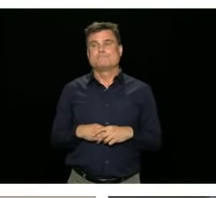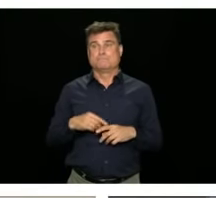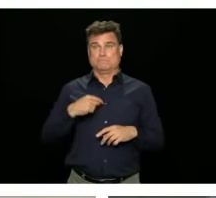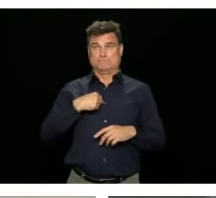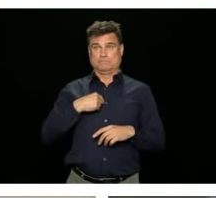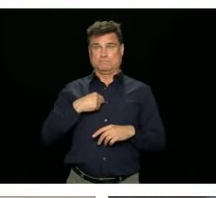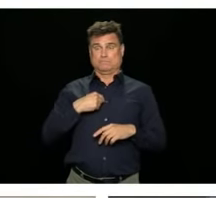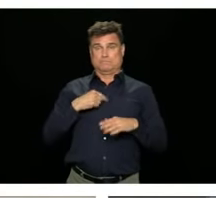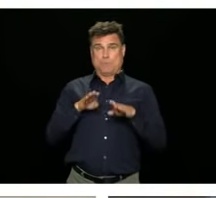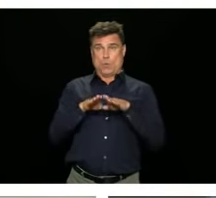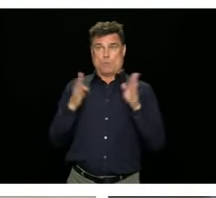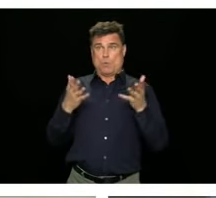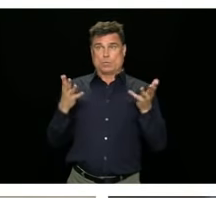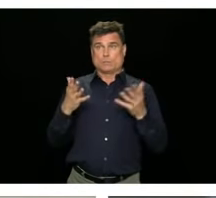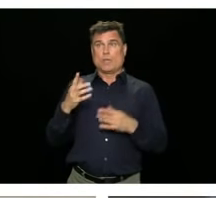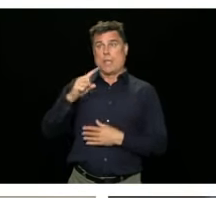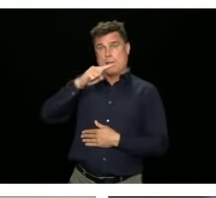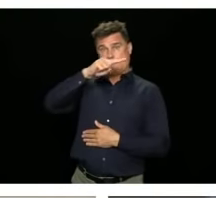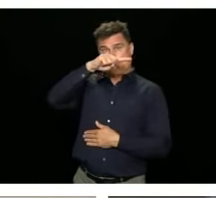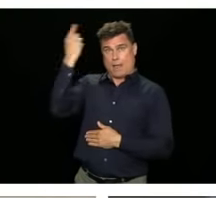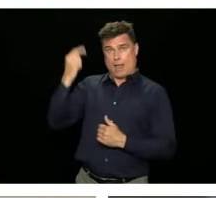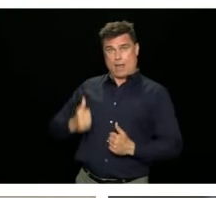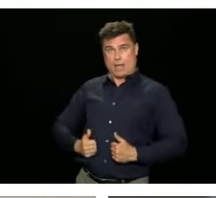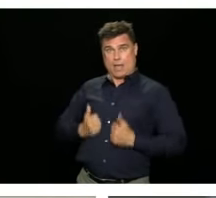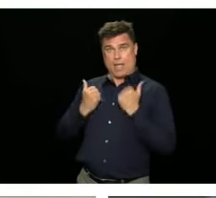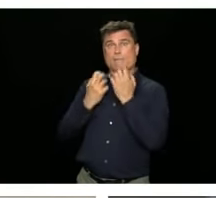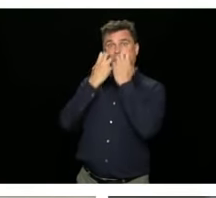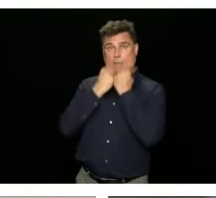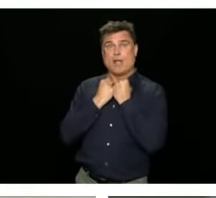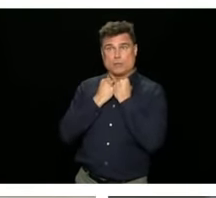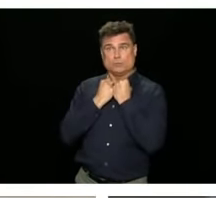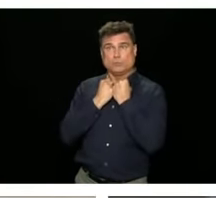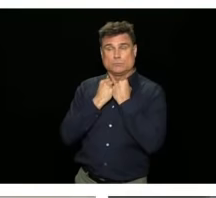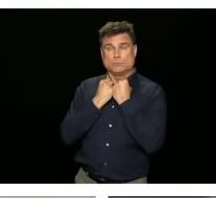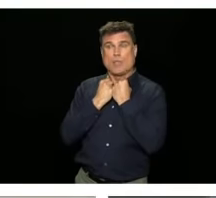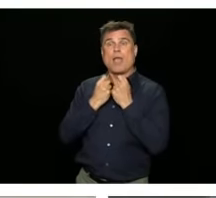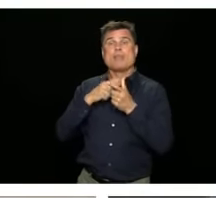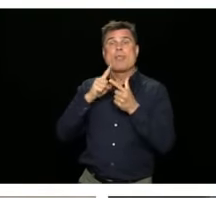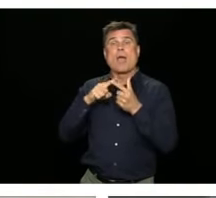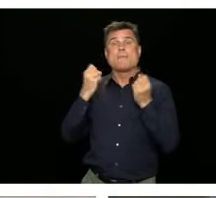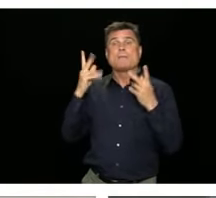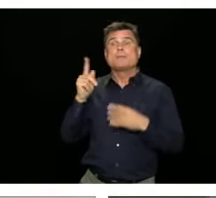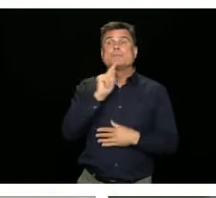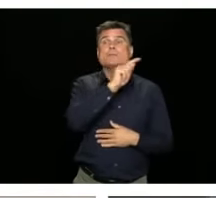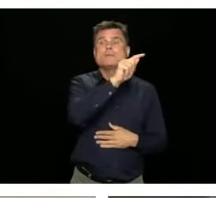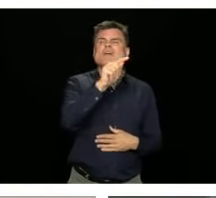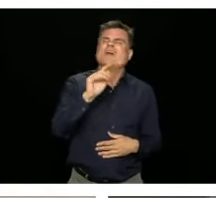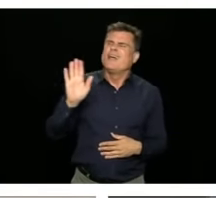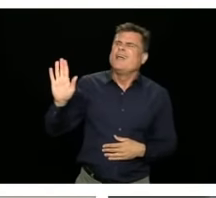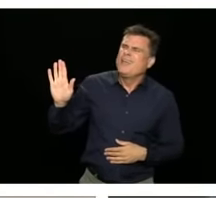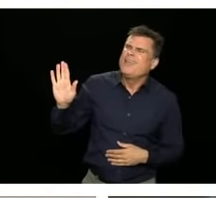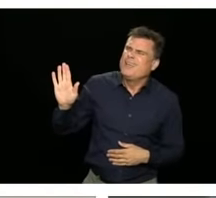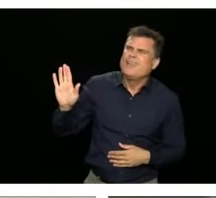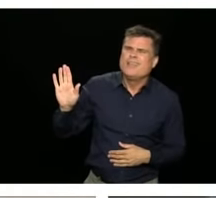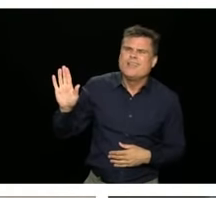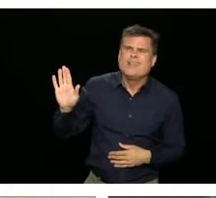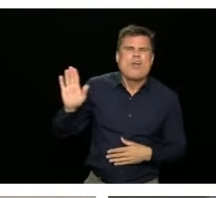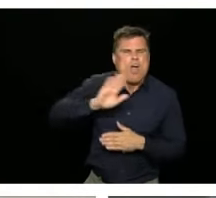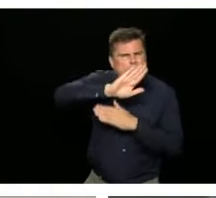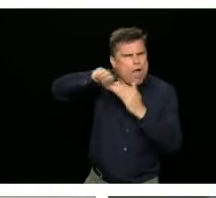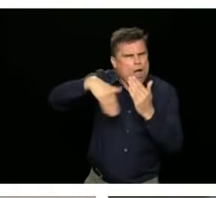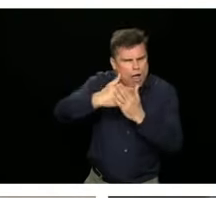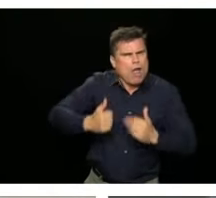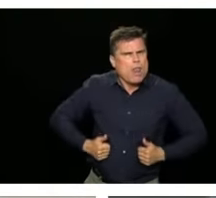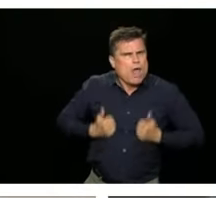what? Yes, of course we know all lives matter. But, you know, right now we're saying Black Lives Matter. We've got a